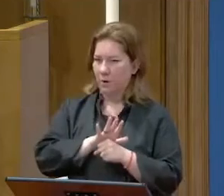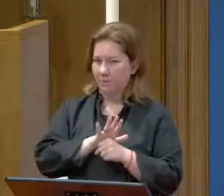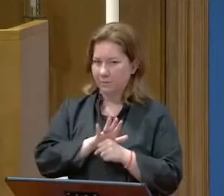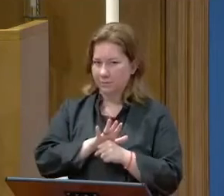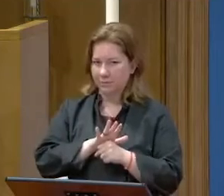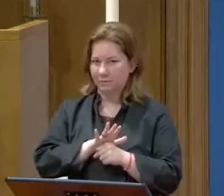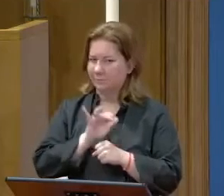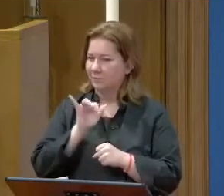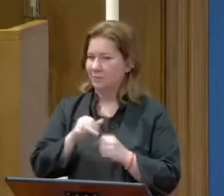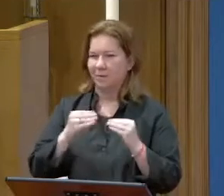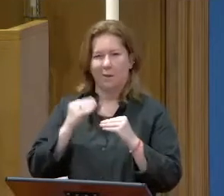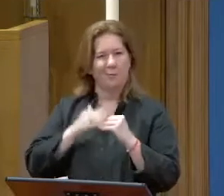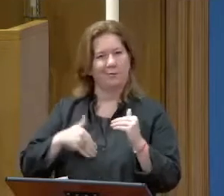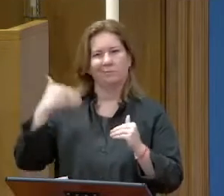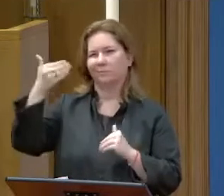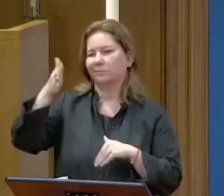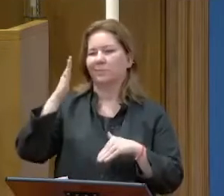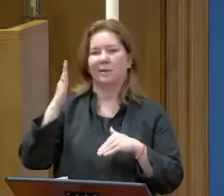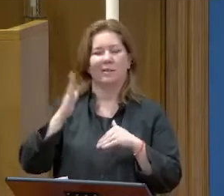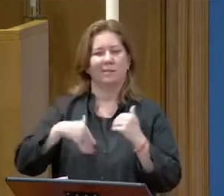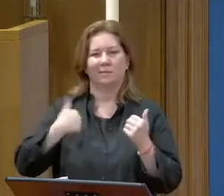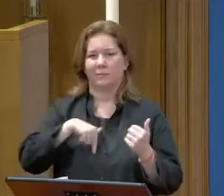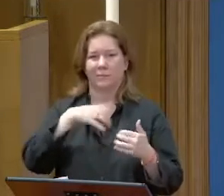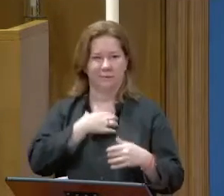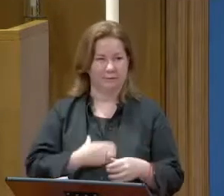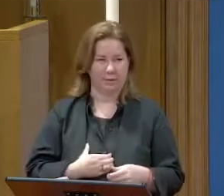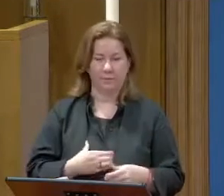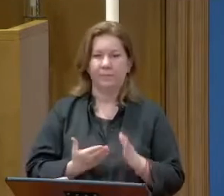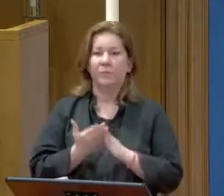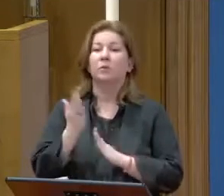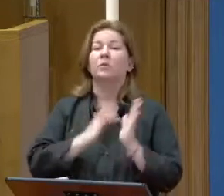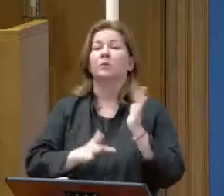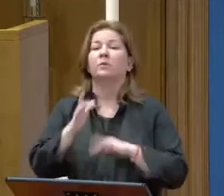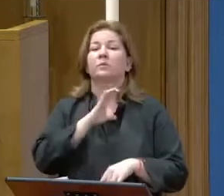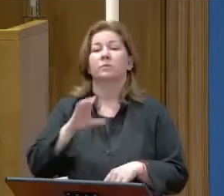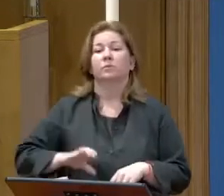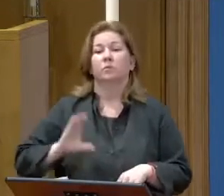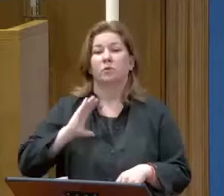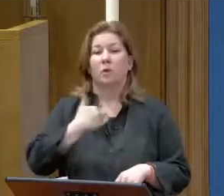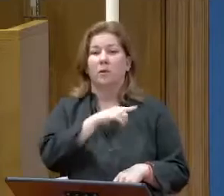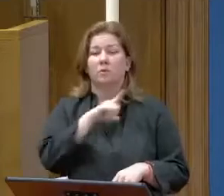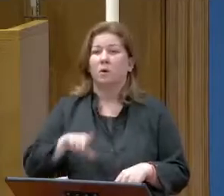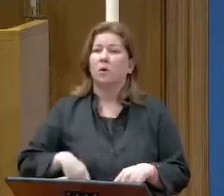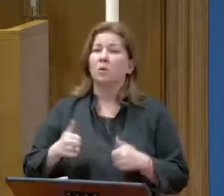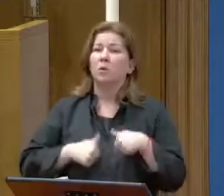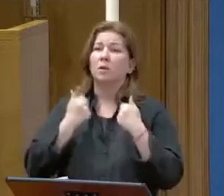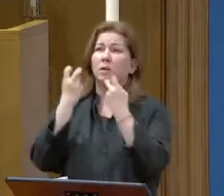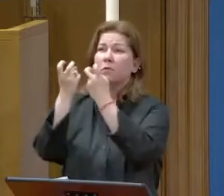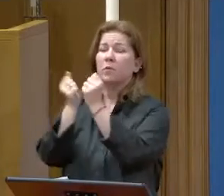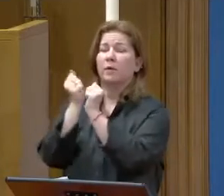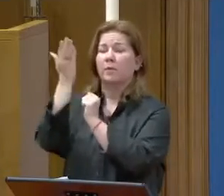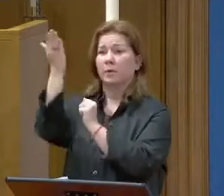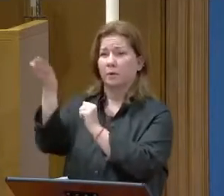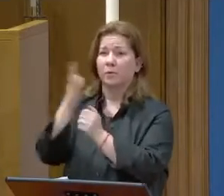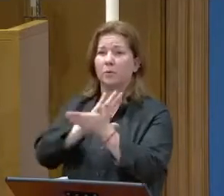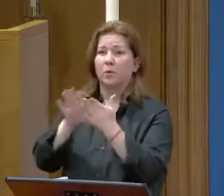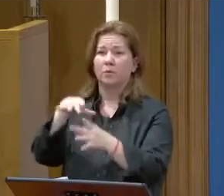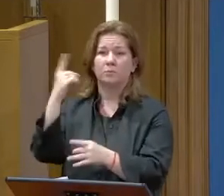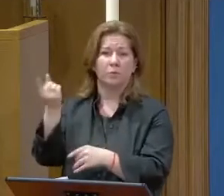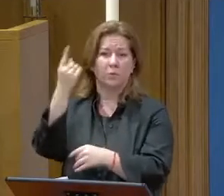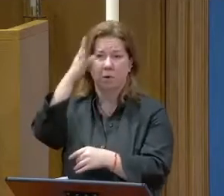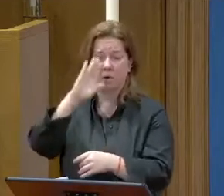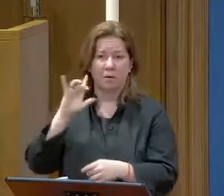that we can desire. Through Jesus Christ our Lord, who lives and reigns with you in the Holy Spirit, one God, forever and